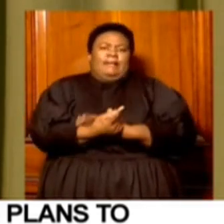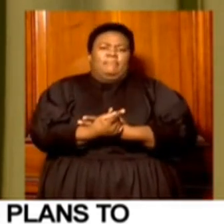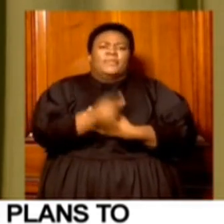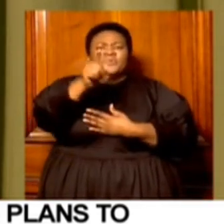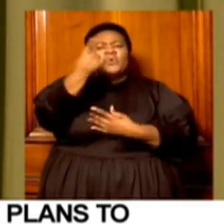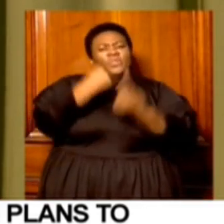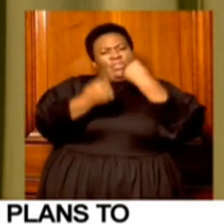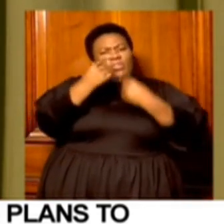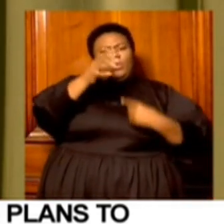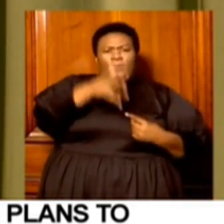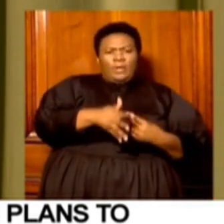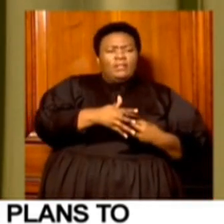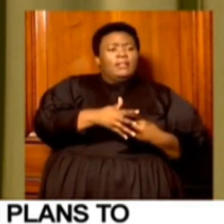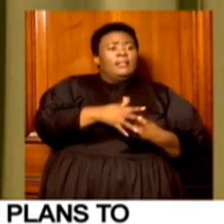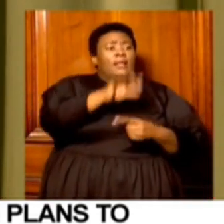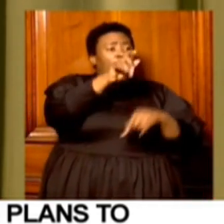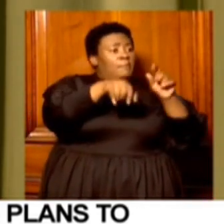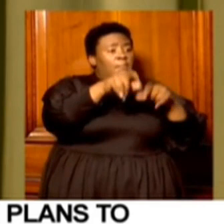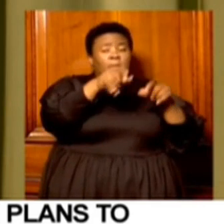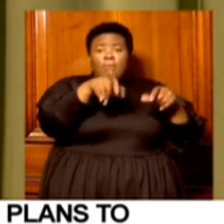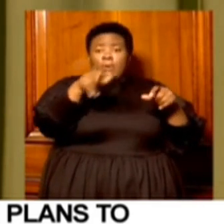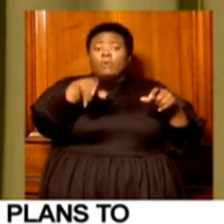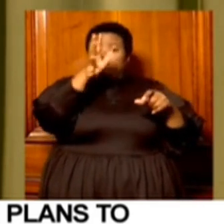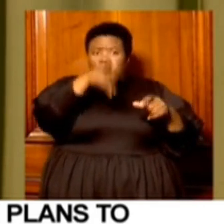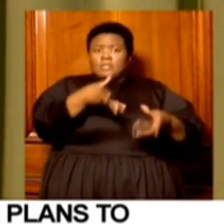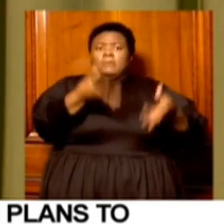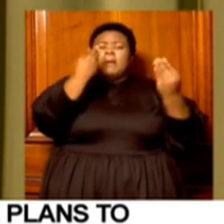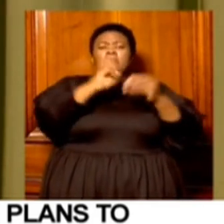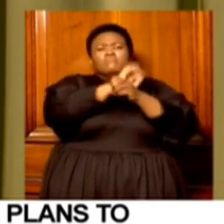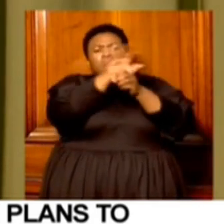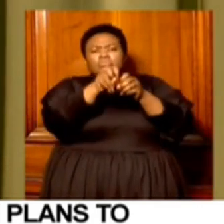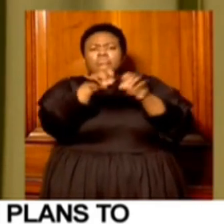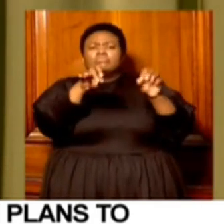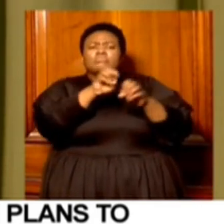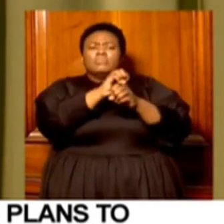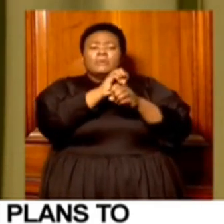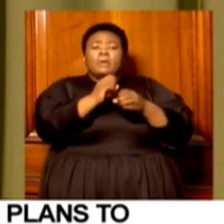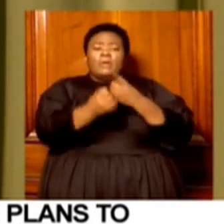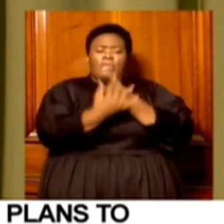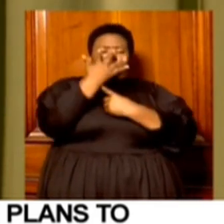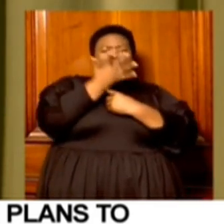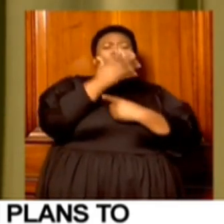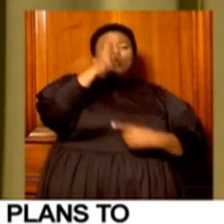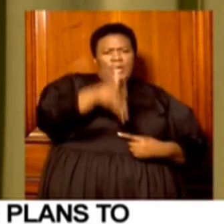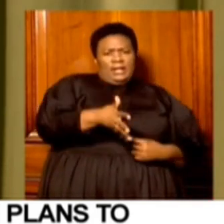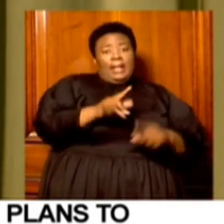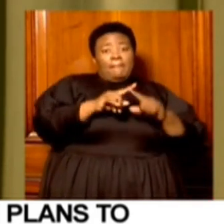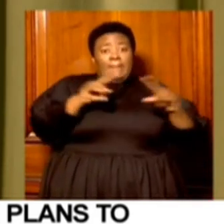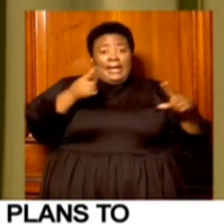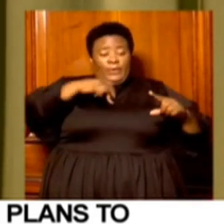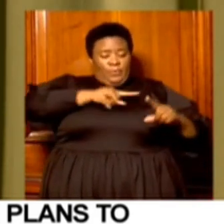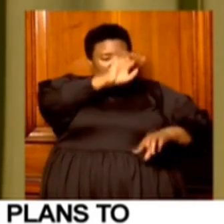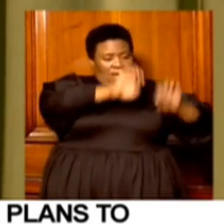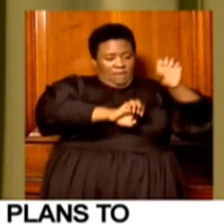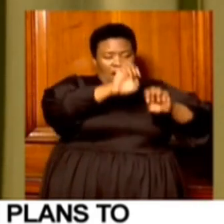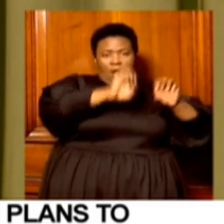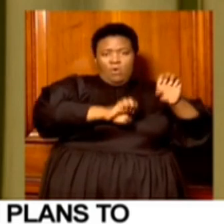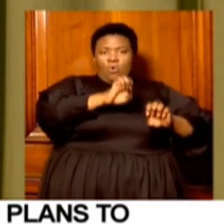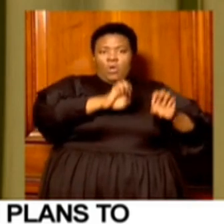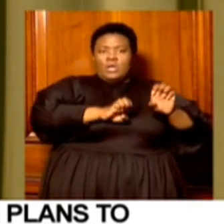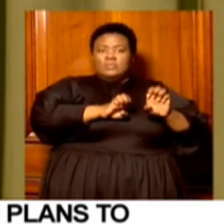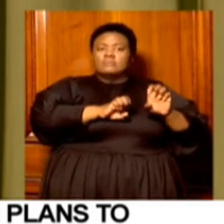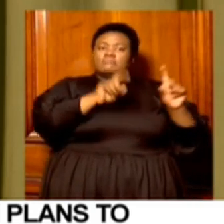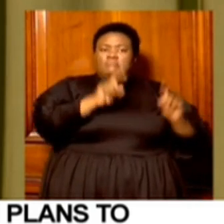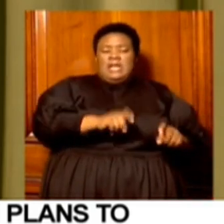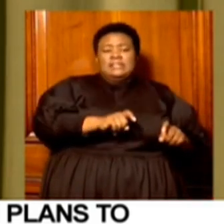be infected out of this approach. The point is we've got to evaluate, and at the same time, we are faced